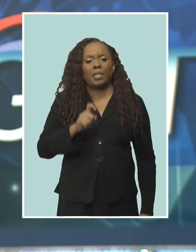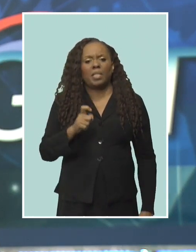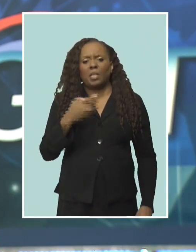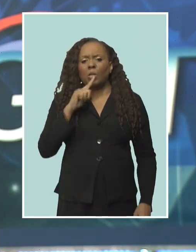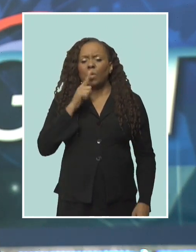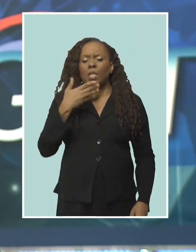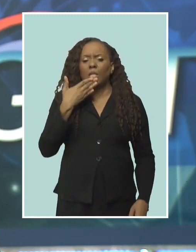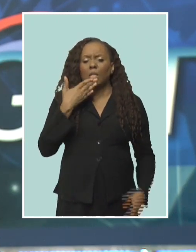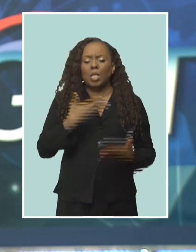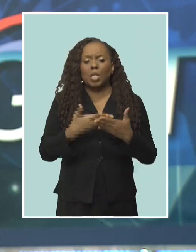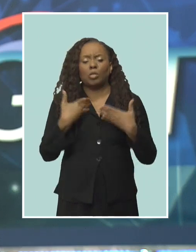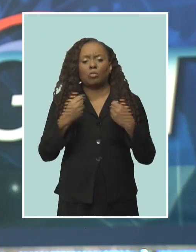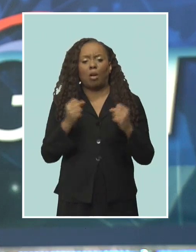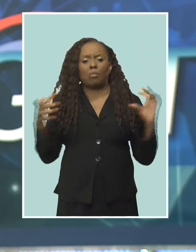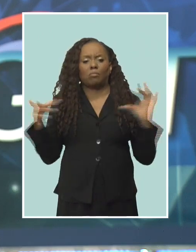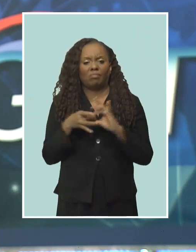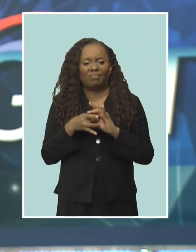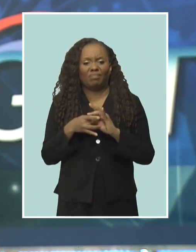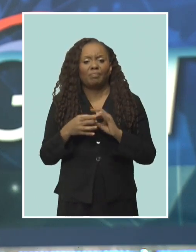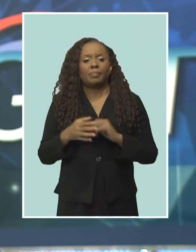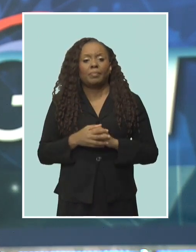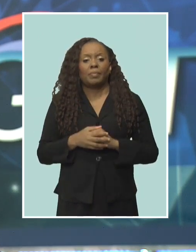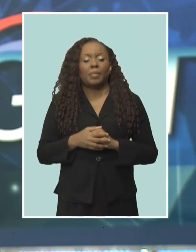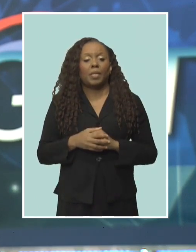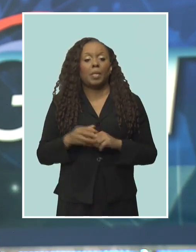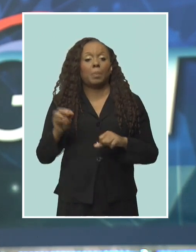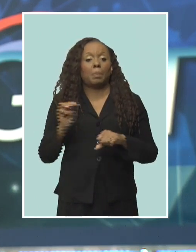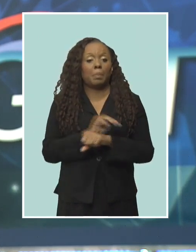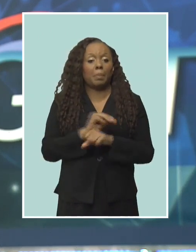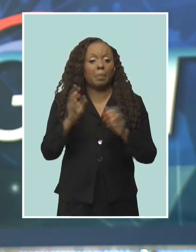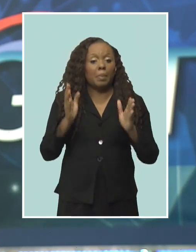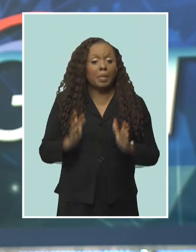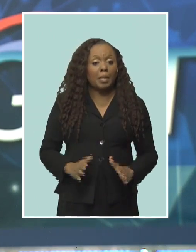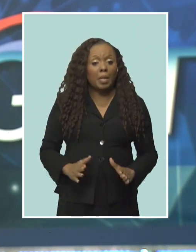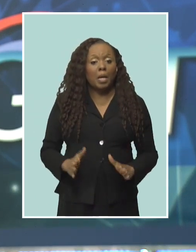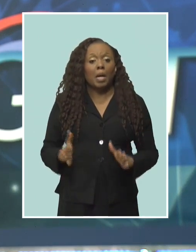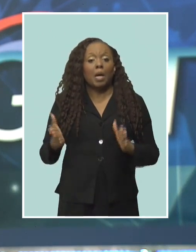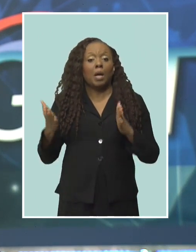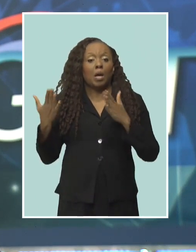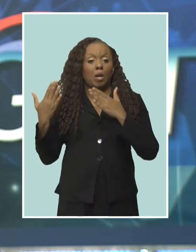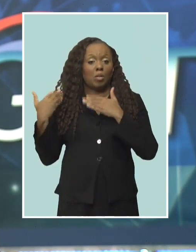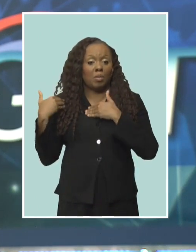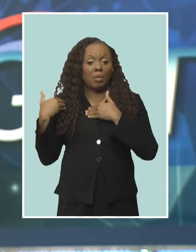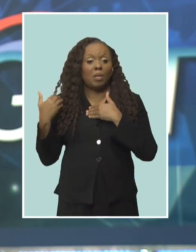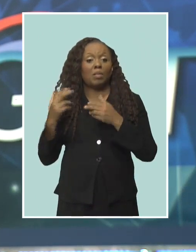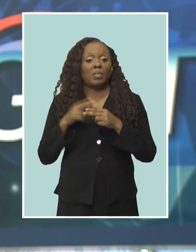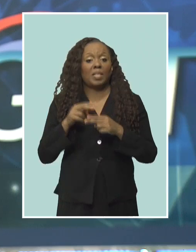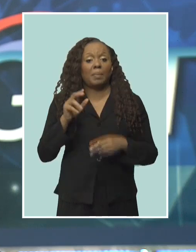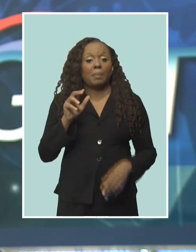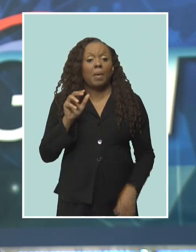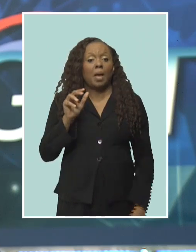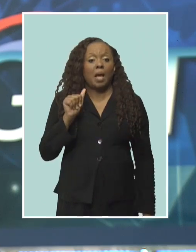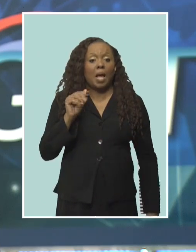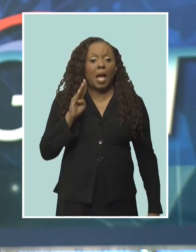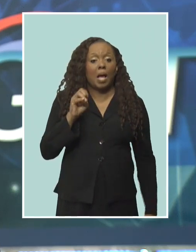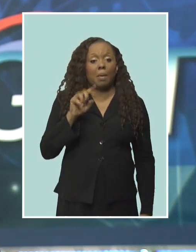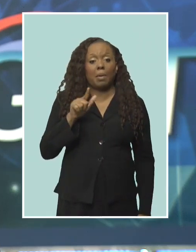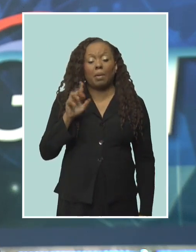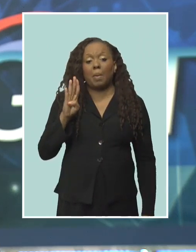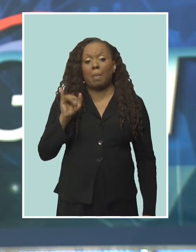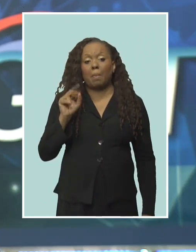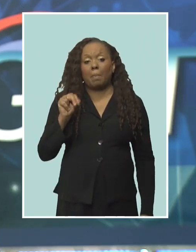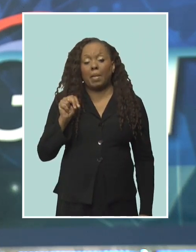Foreign Affairs, member of the Council of Ministers, and envoy for climate affairs in that country. He was speaking